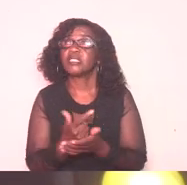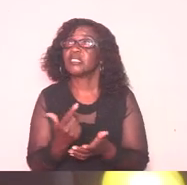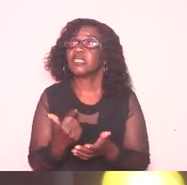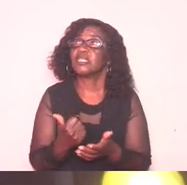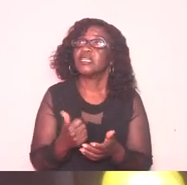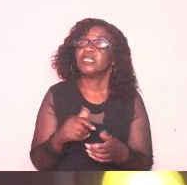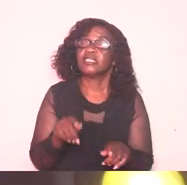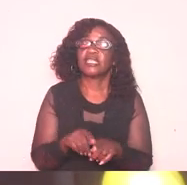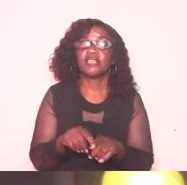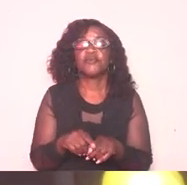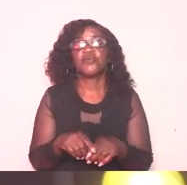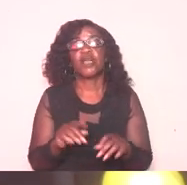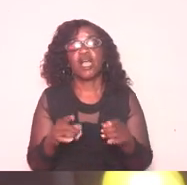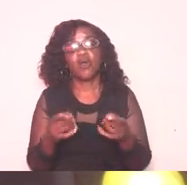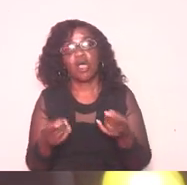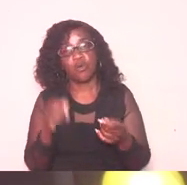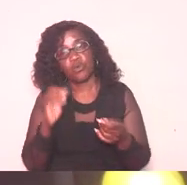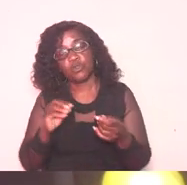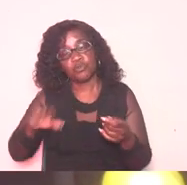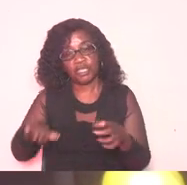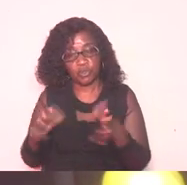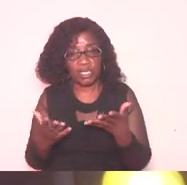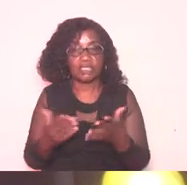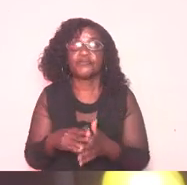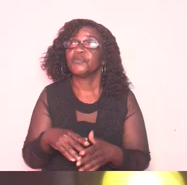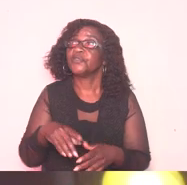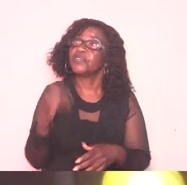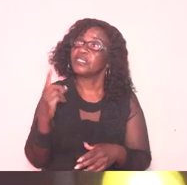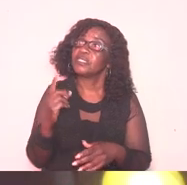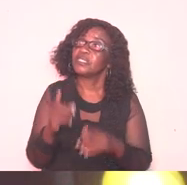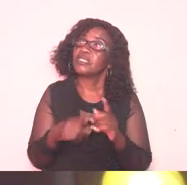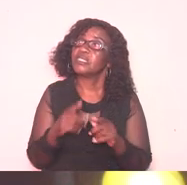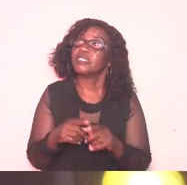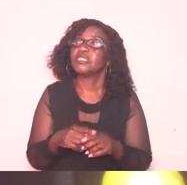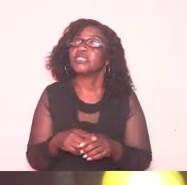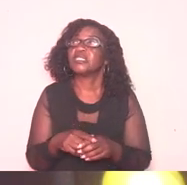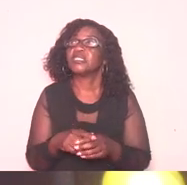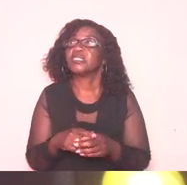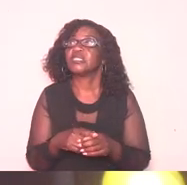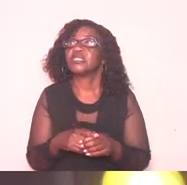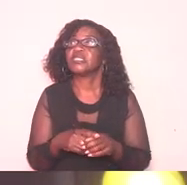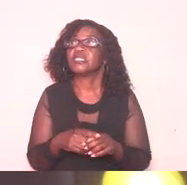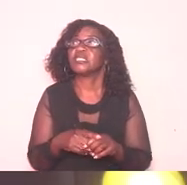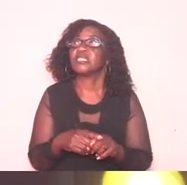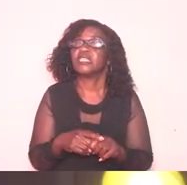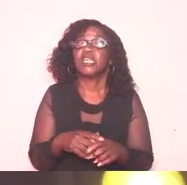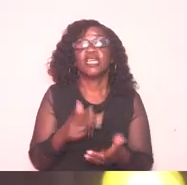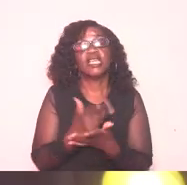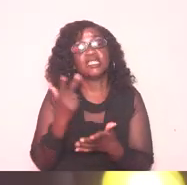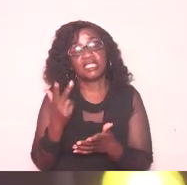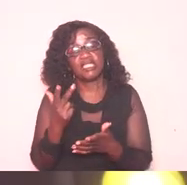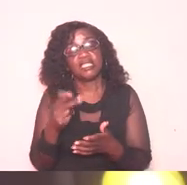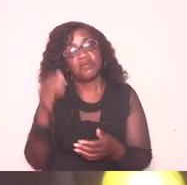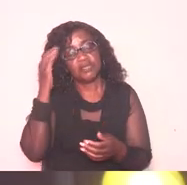negative implications and the precedent that we learn from those particular nations, right? So first of all, I'm going to tell you about the fact that in this debate is OG, we're not saying that being 18 or